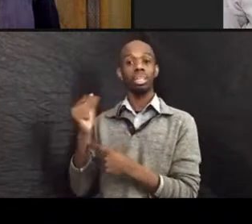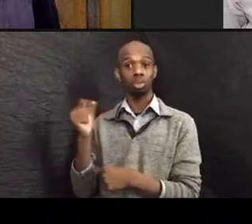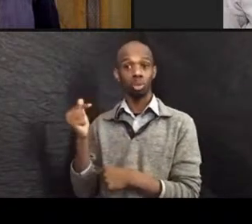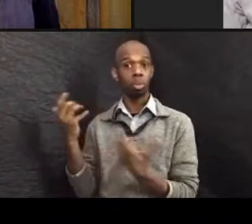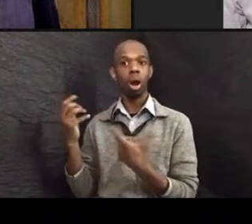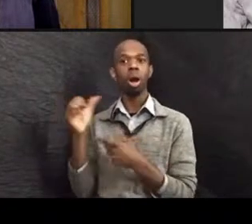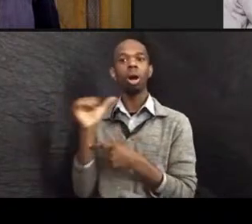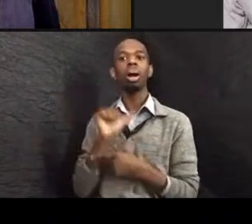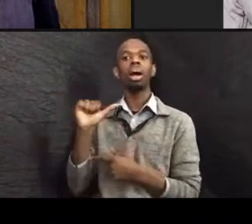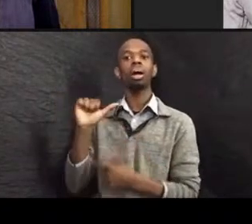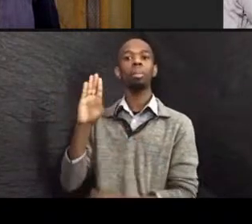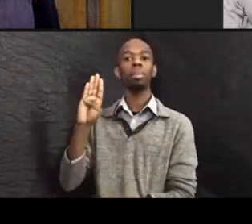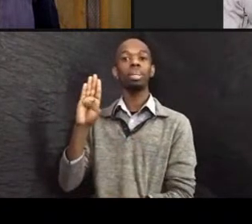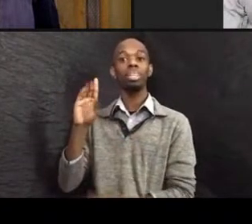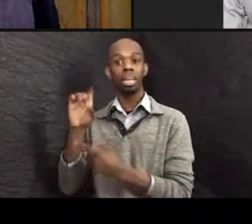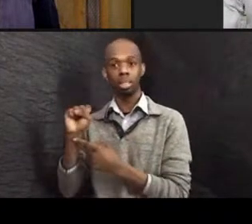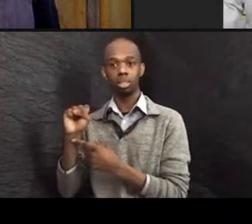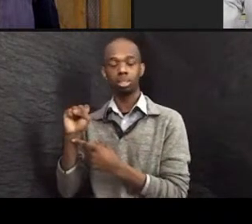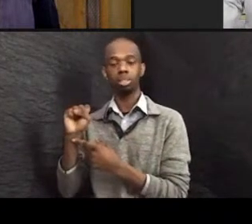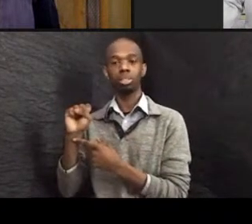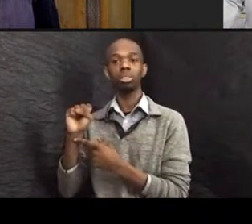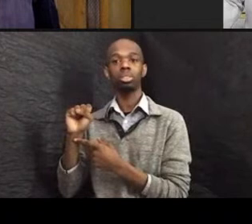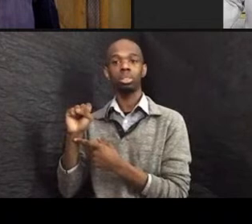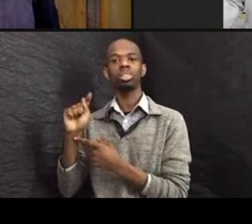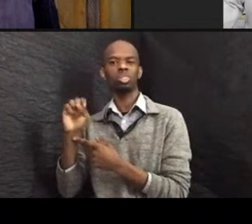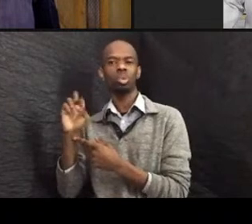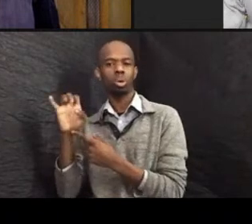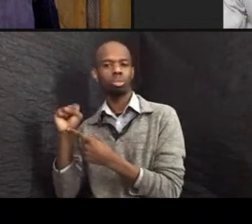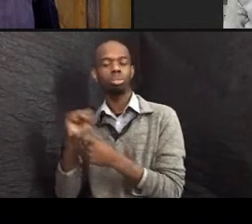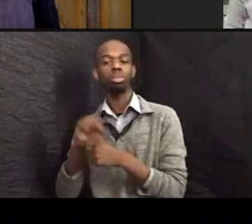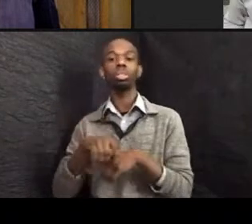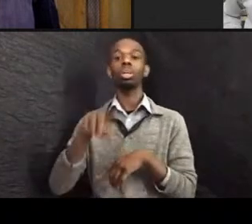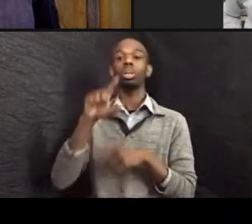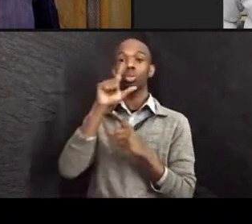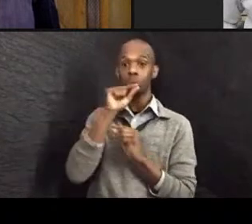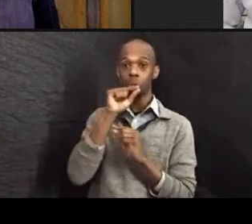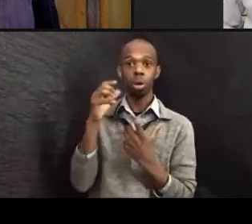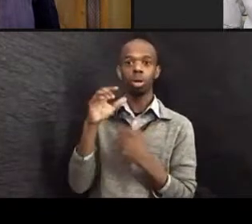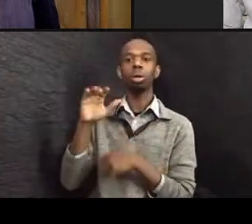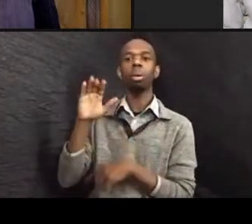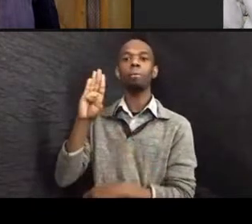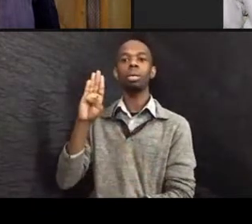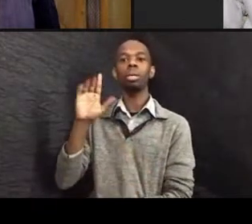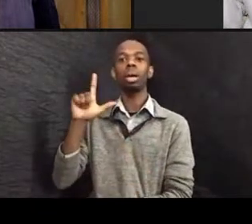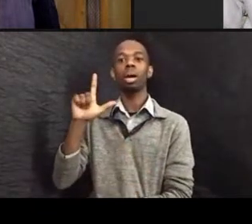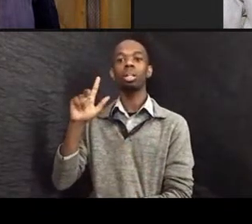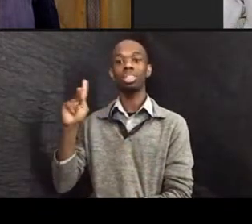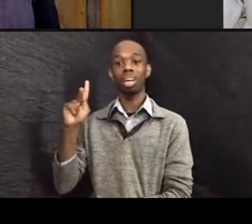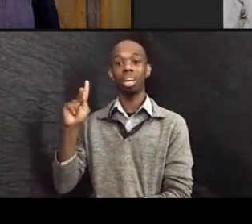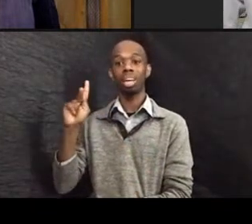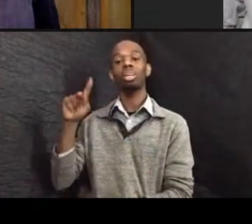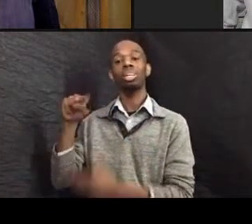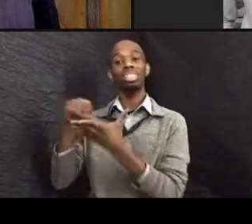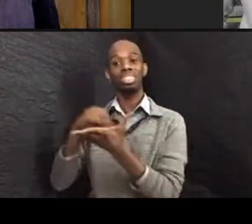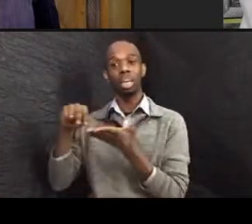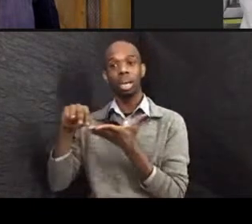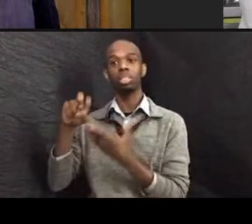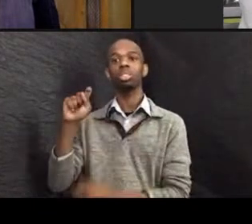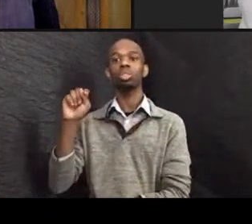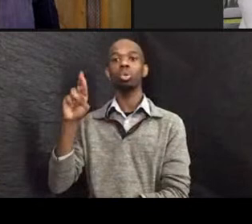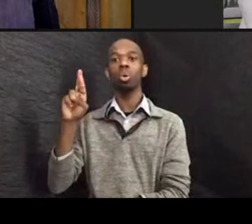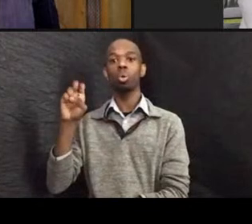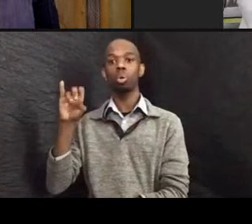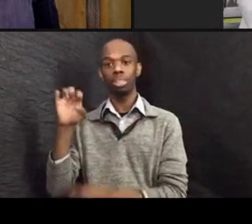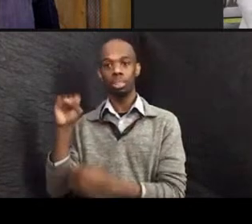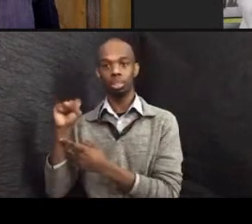Dance Stories. Our Twitter is at BLK Dance Stories. Both of our Instagram